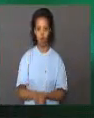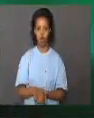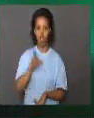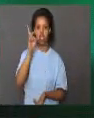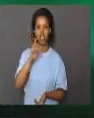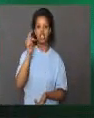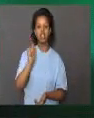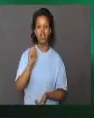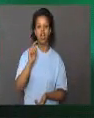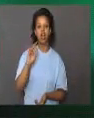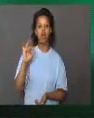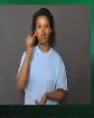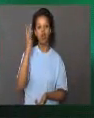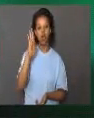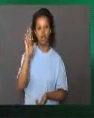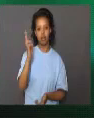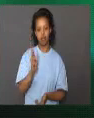data loggers.